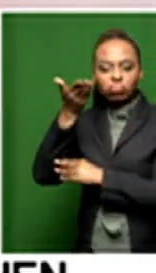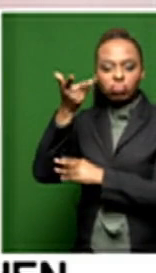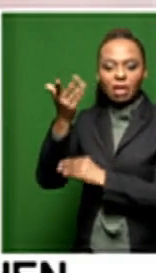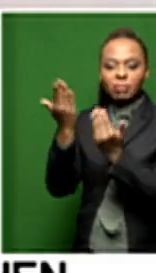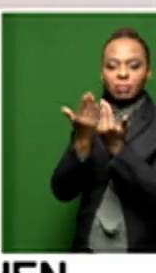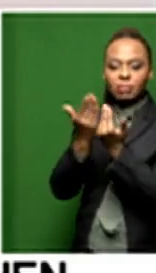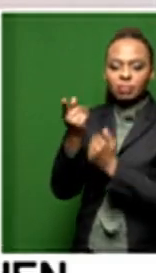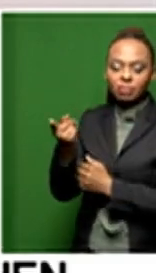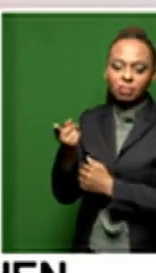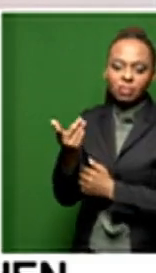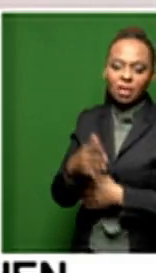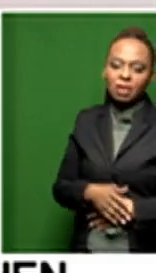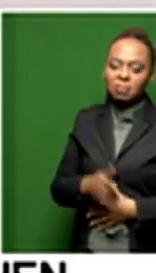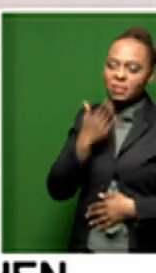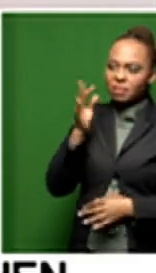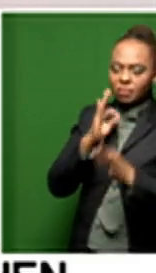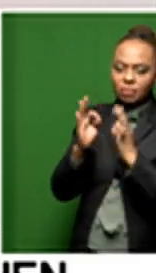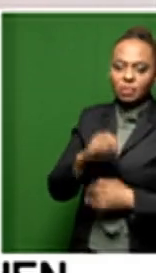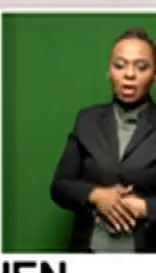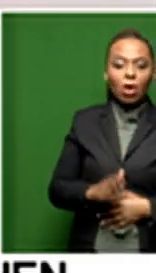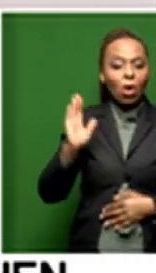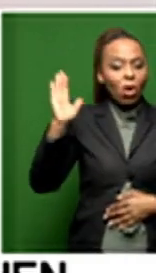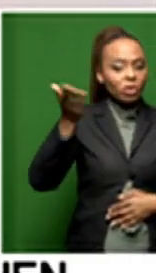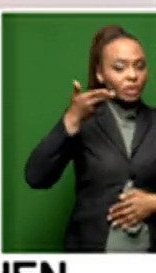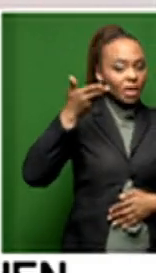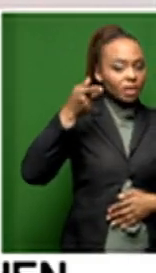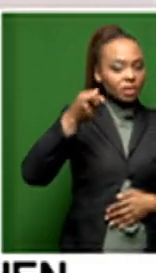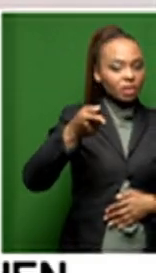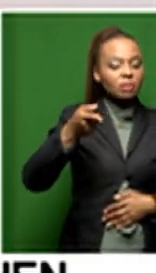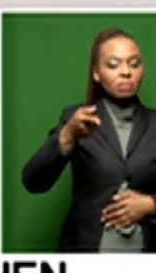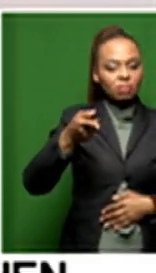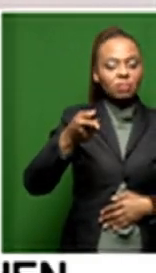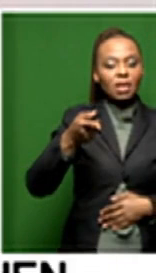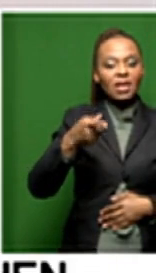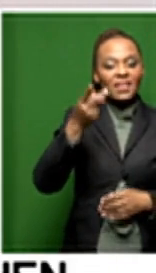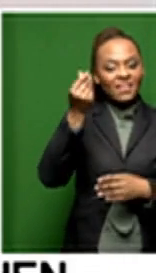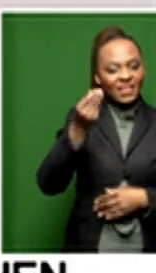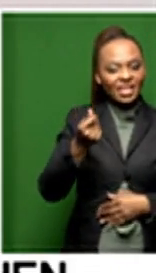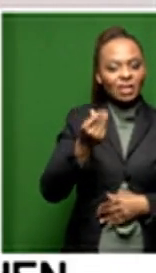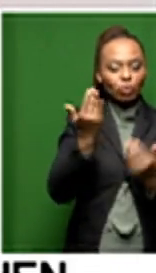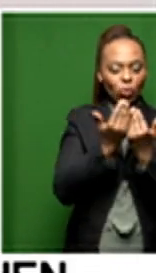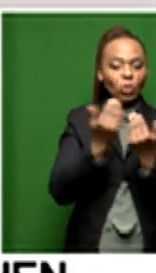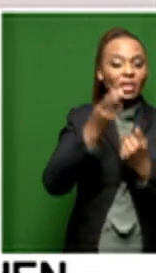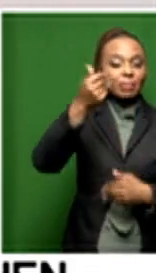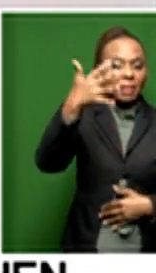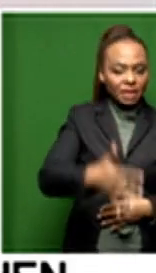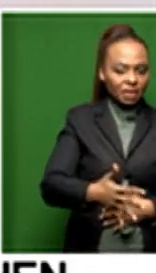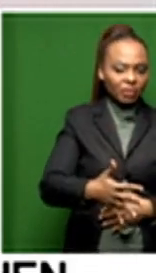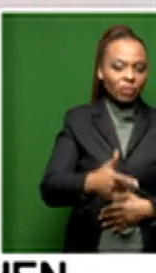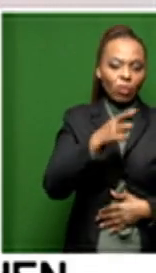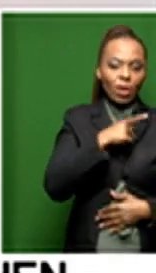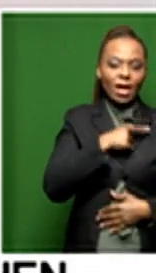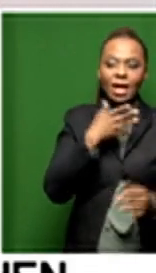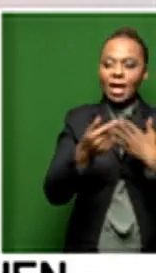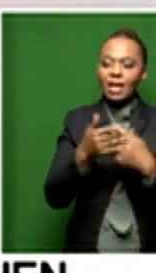Hospitality fees are really expensive. Yeah. And it's not really that easy for everyone who comes from a disadvantaged background to